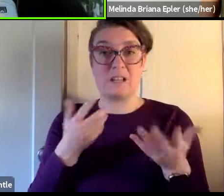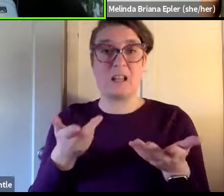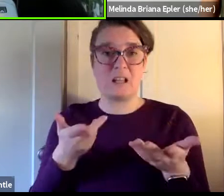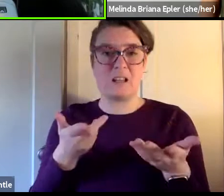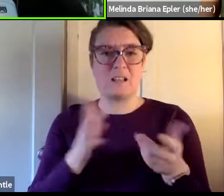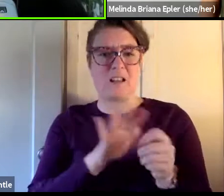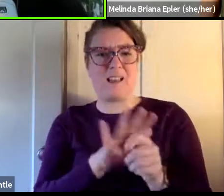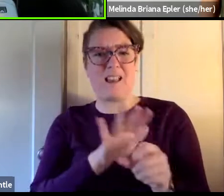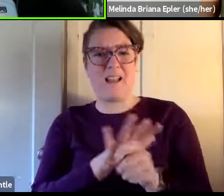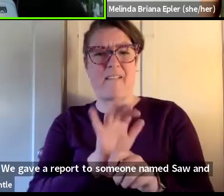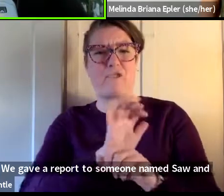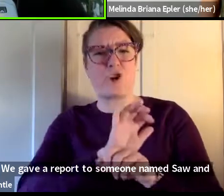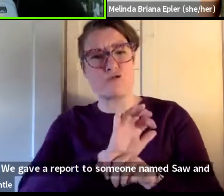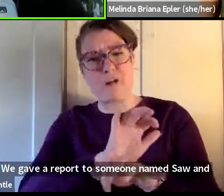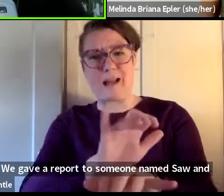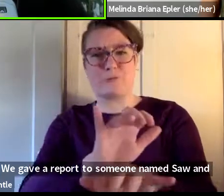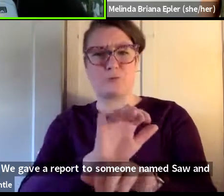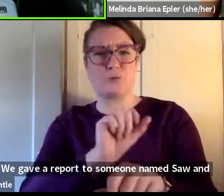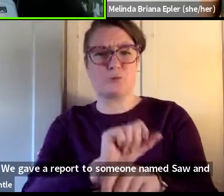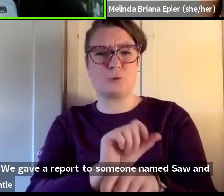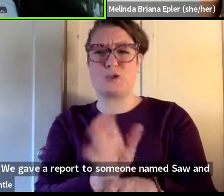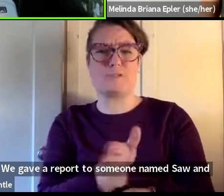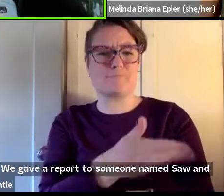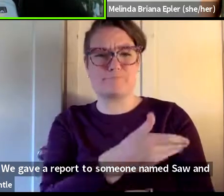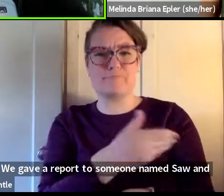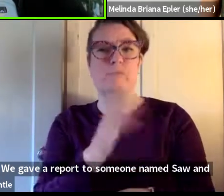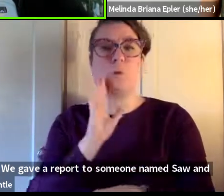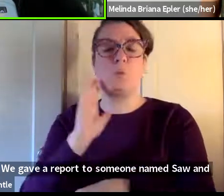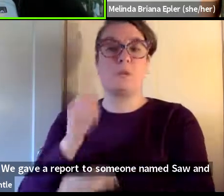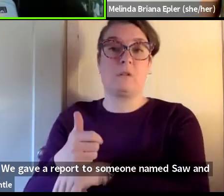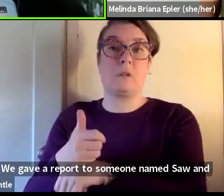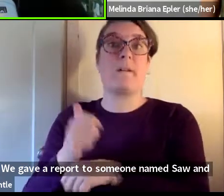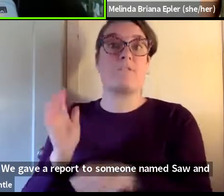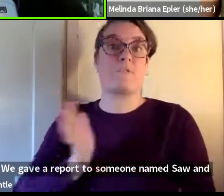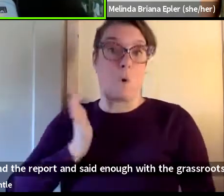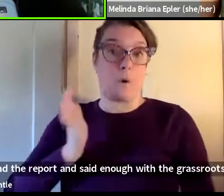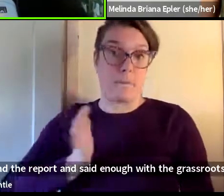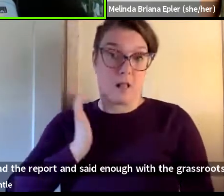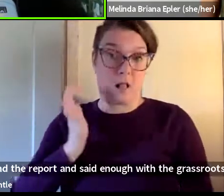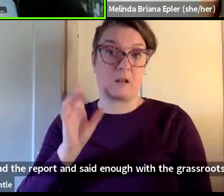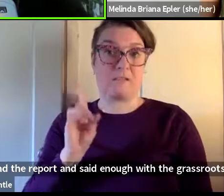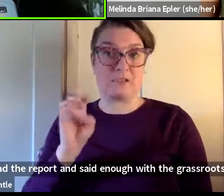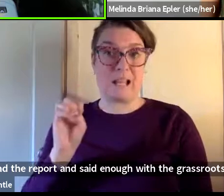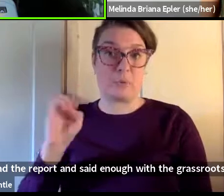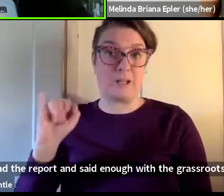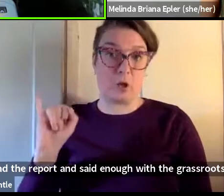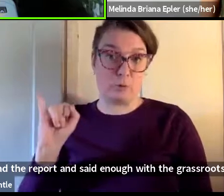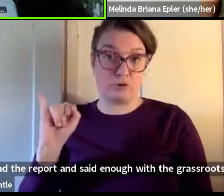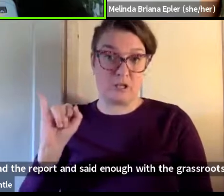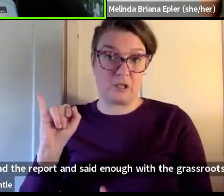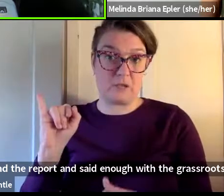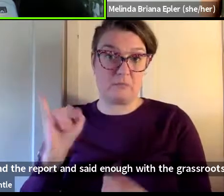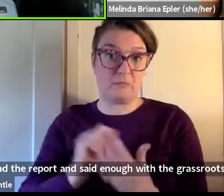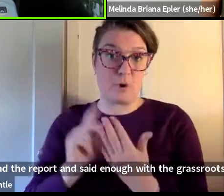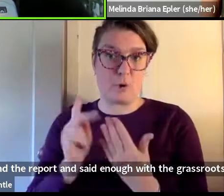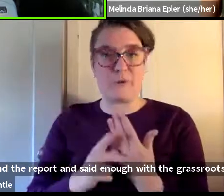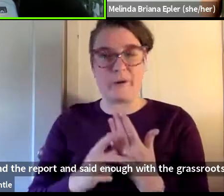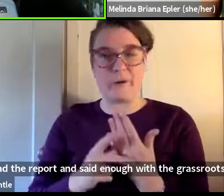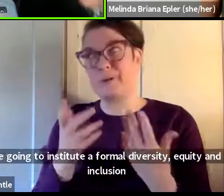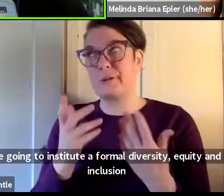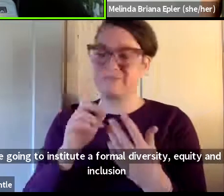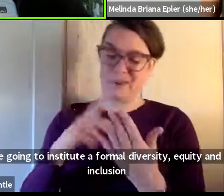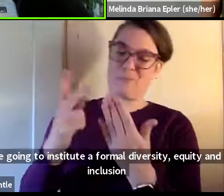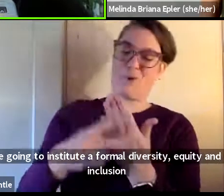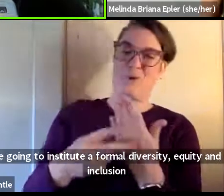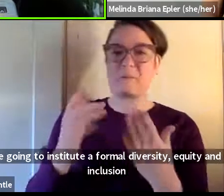enough with the grassroots. We're going to institute a formal diversity, equity, and inclusion program or initiative, I should